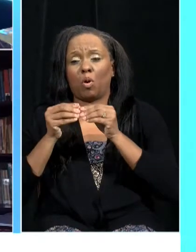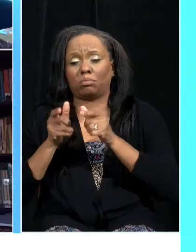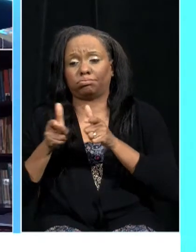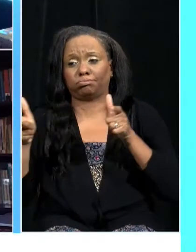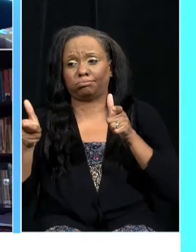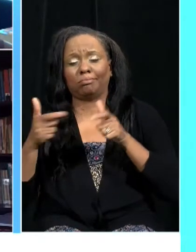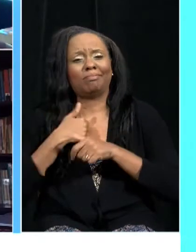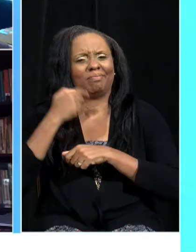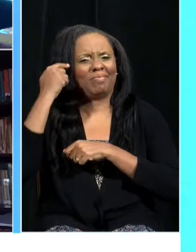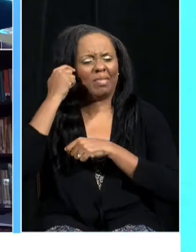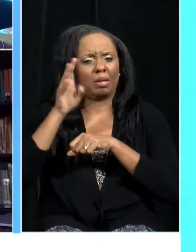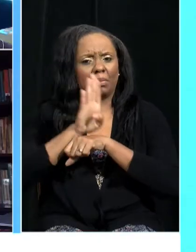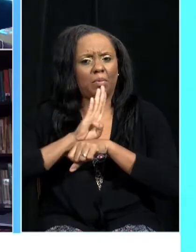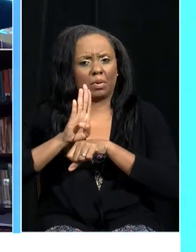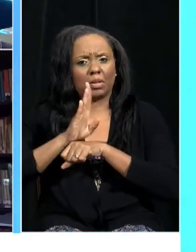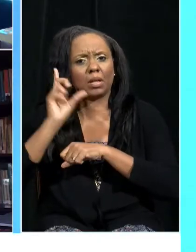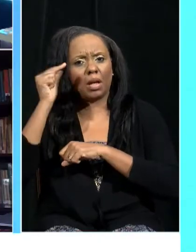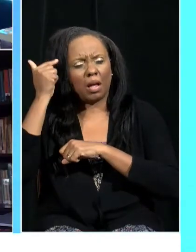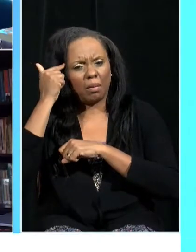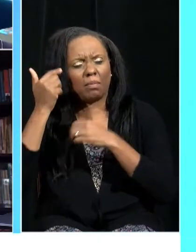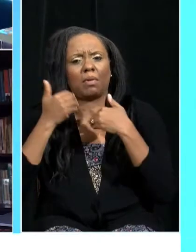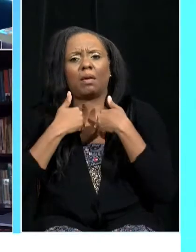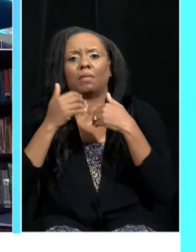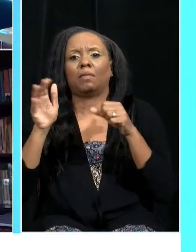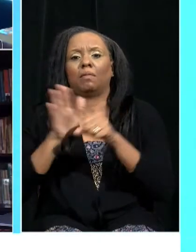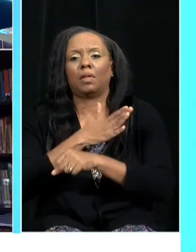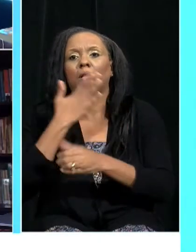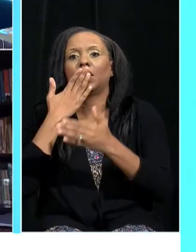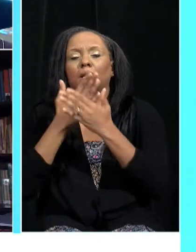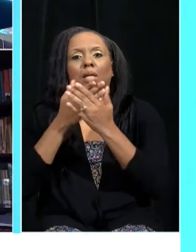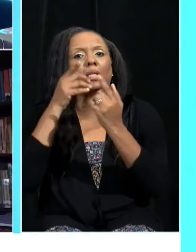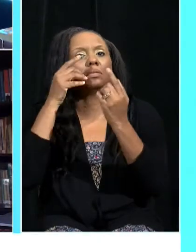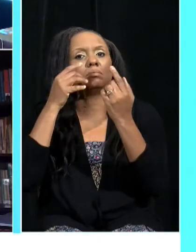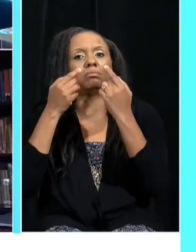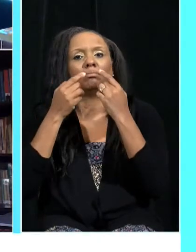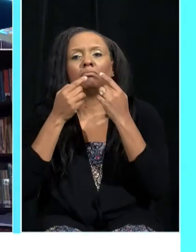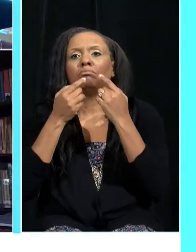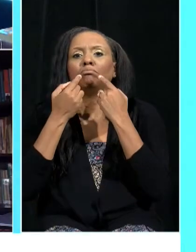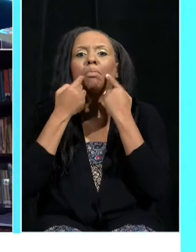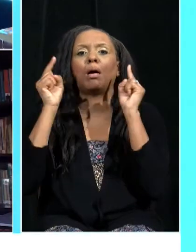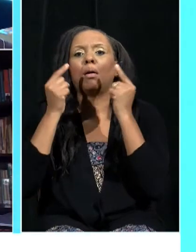I think I would give them full marks for the execution